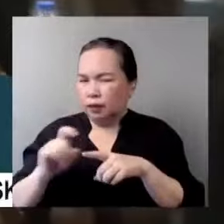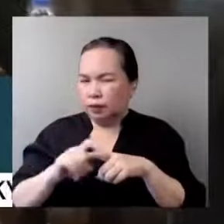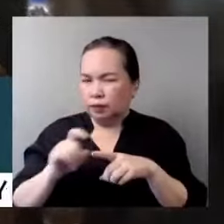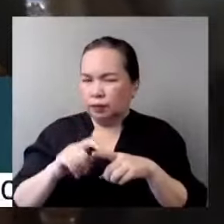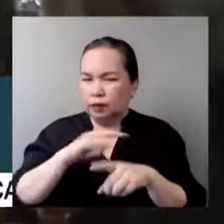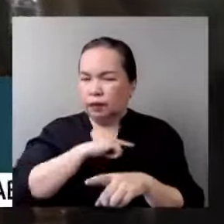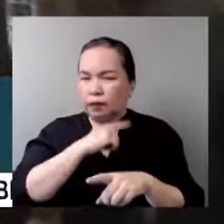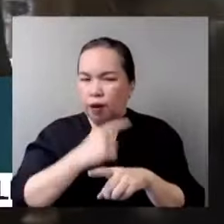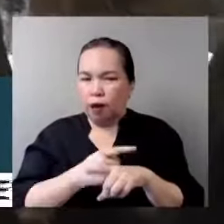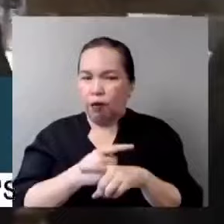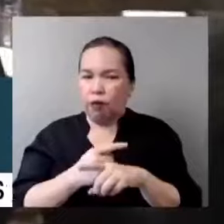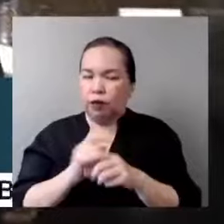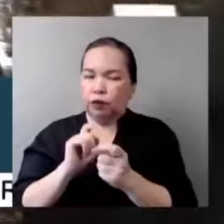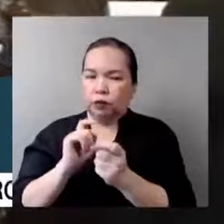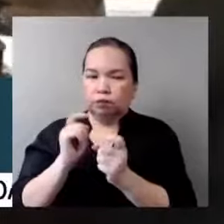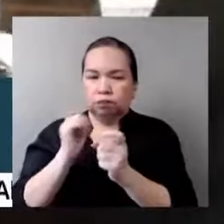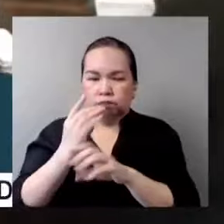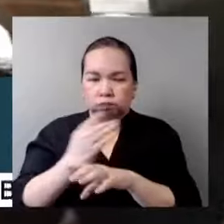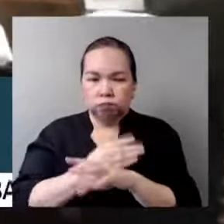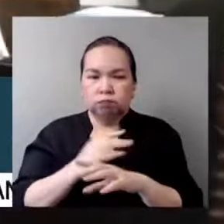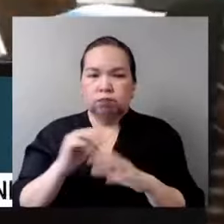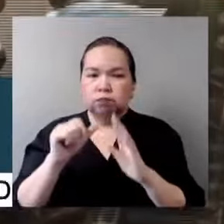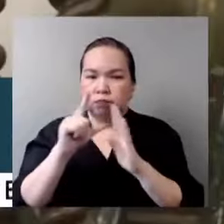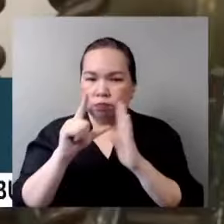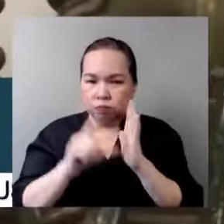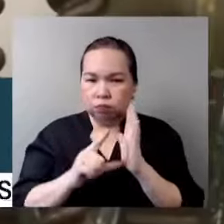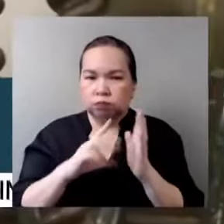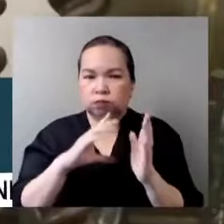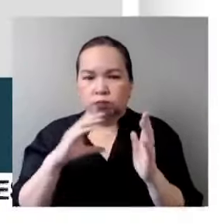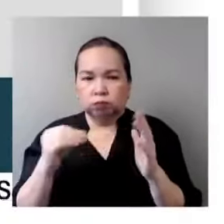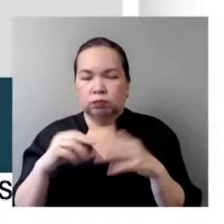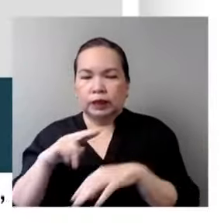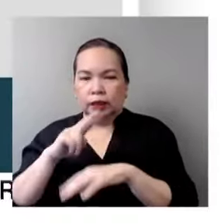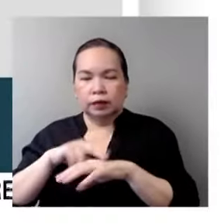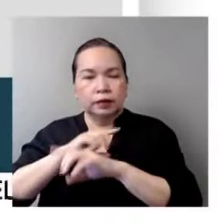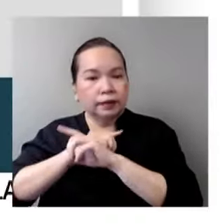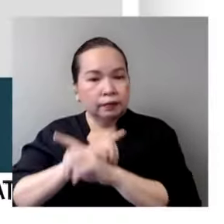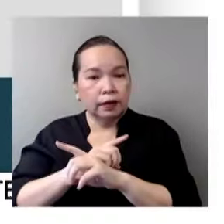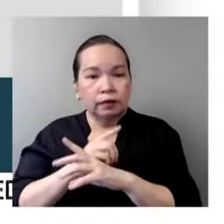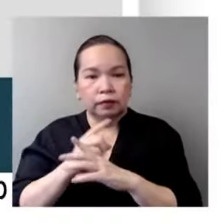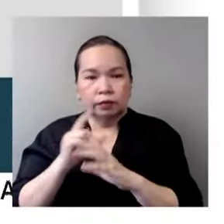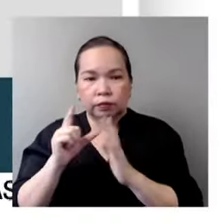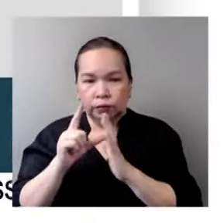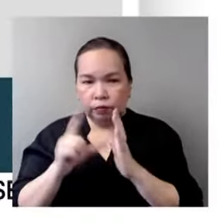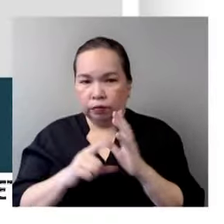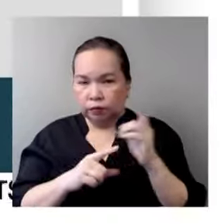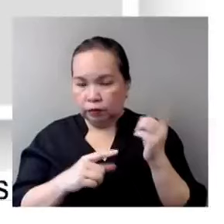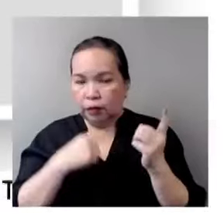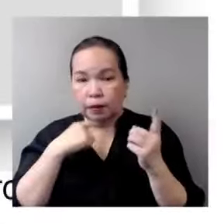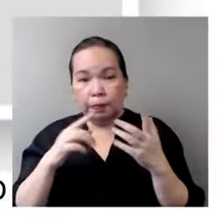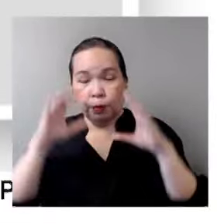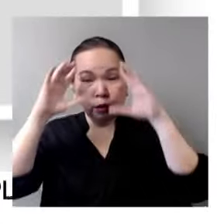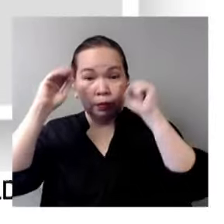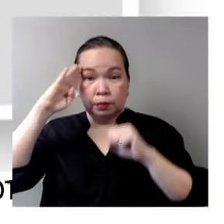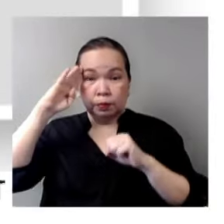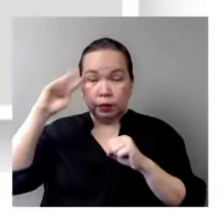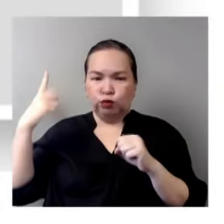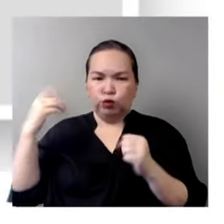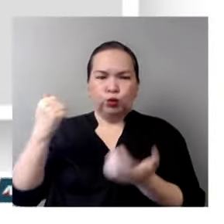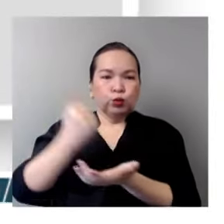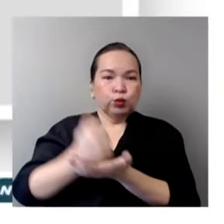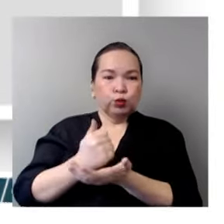the Budget Modernization Bill and National Defense Act. President Ferdinand Marcos Jr. already signed into law